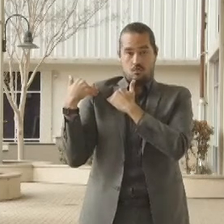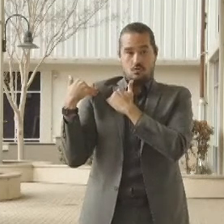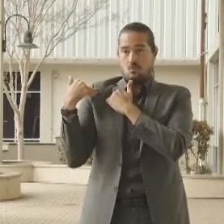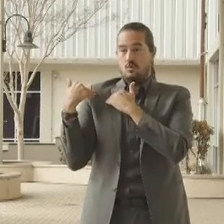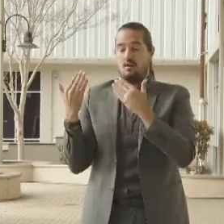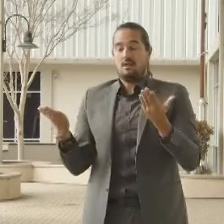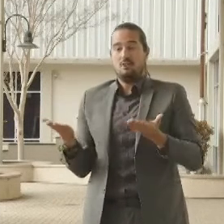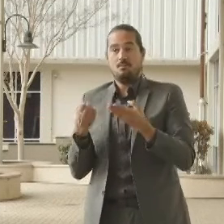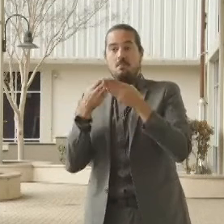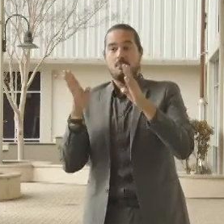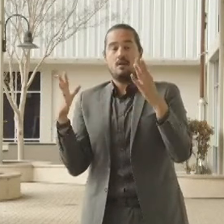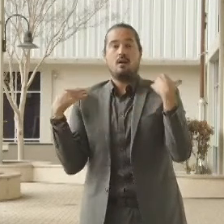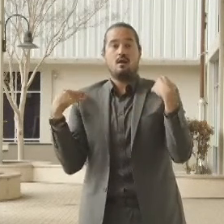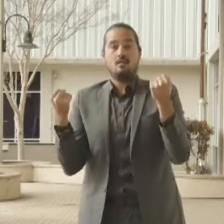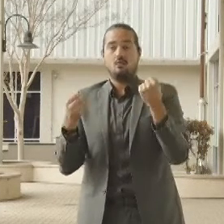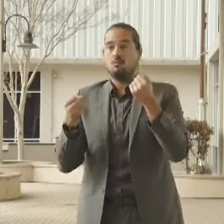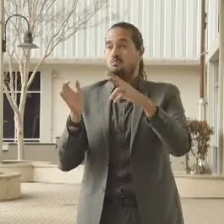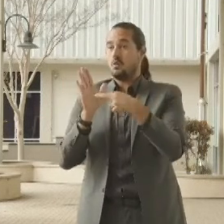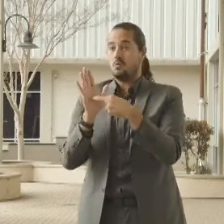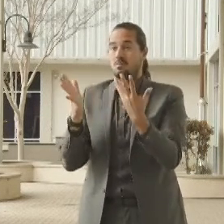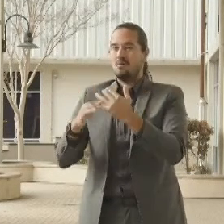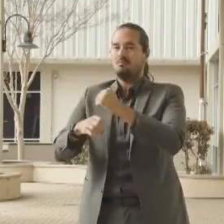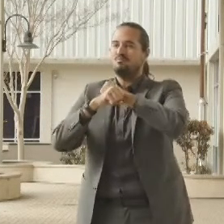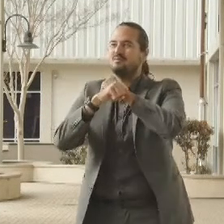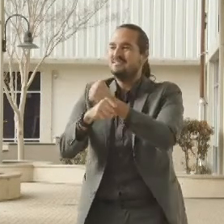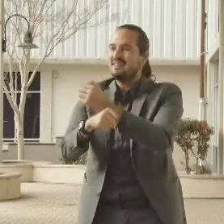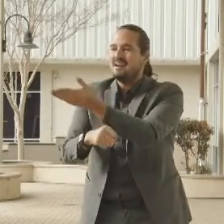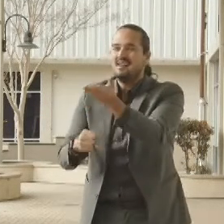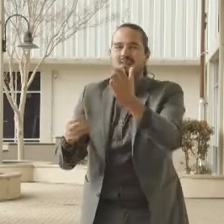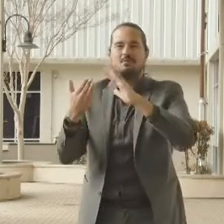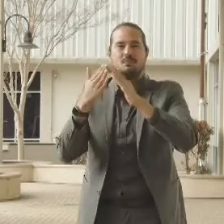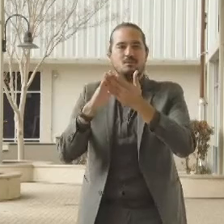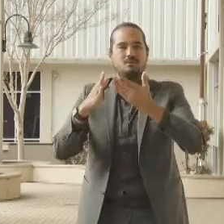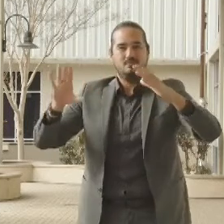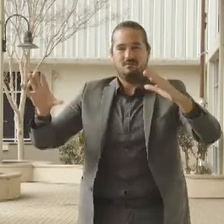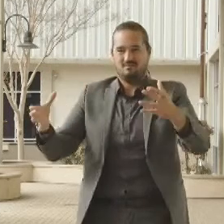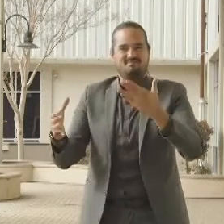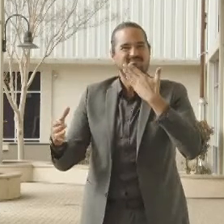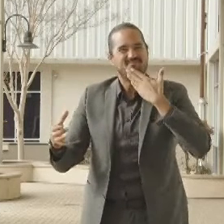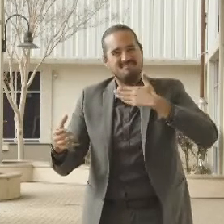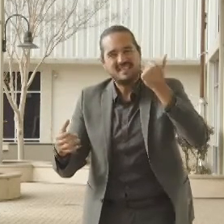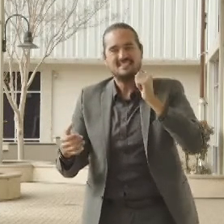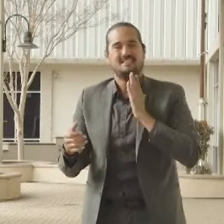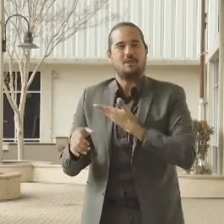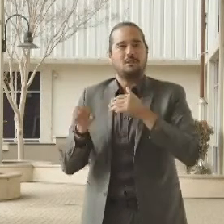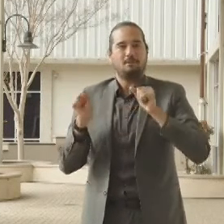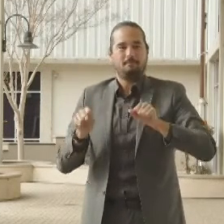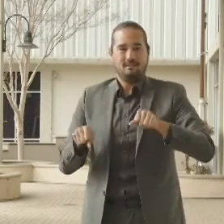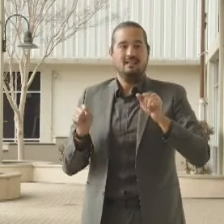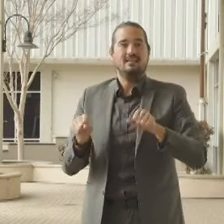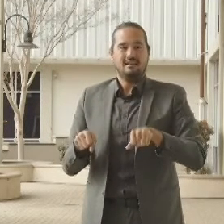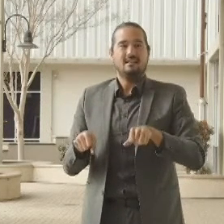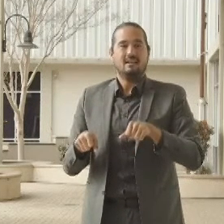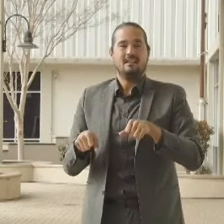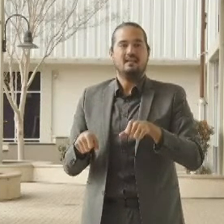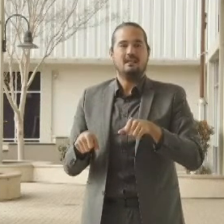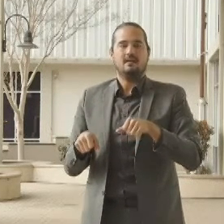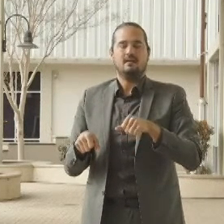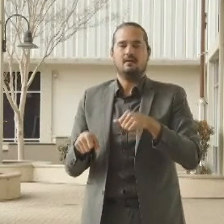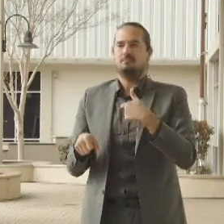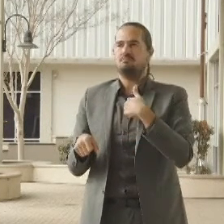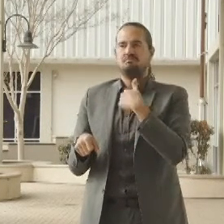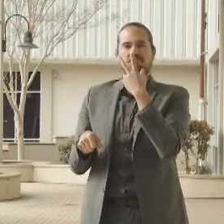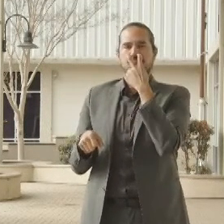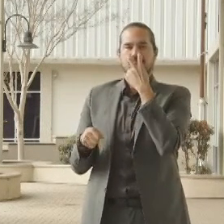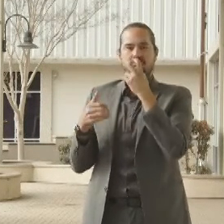protect the population as best as we can. And so there certainly have been times when we have felt that the